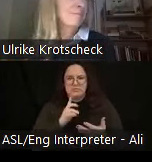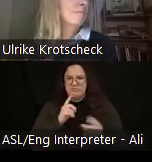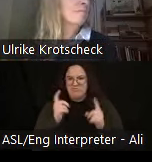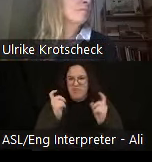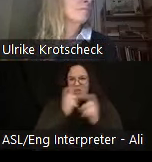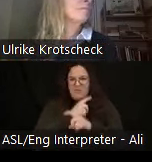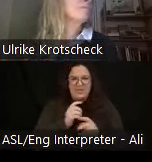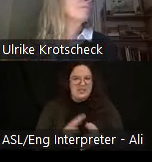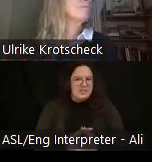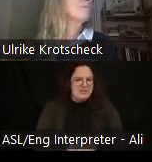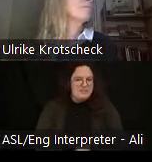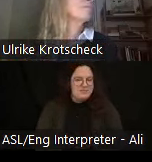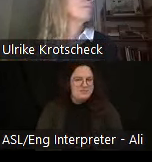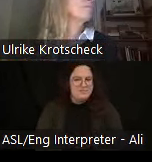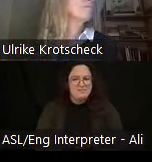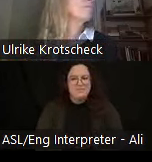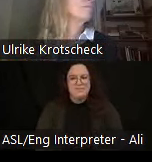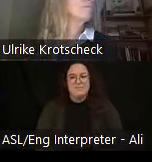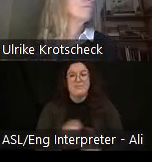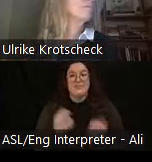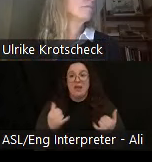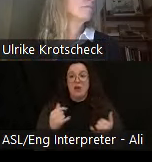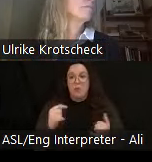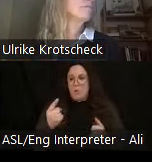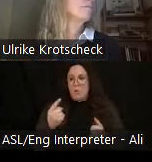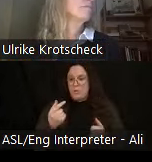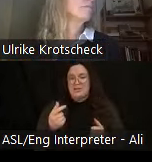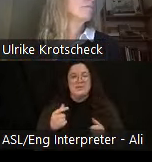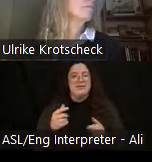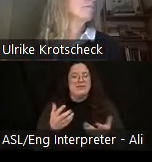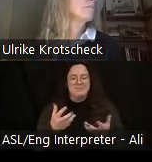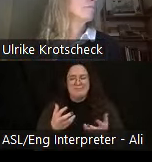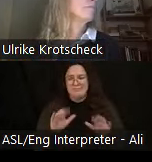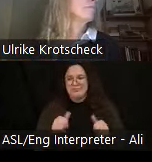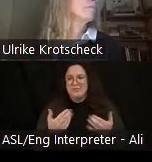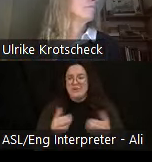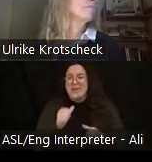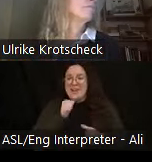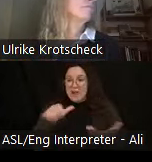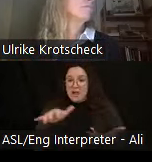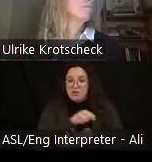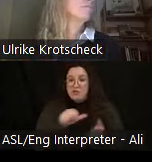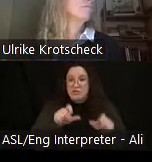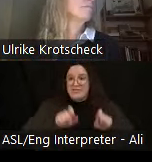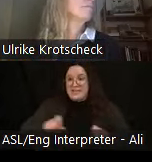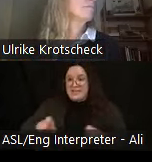right now we'll only do non-destructive testing, and the non-destructive testing that we could do, which would be, for